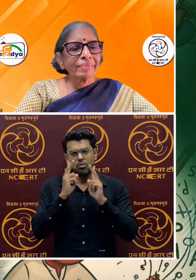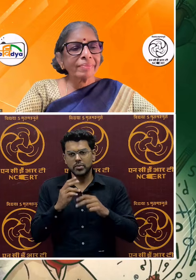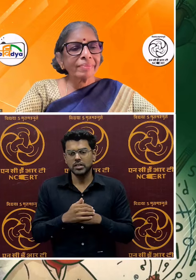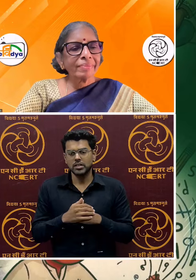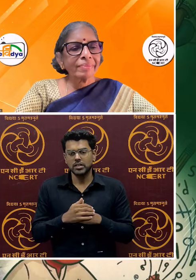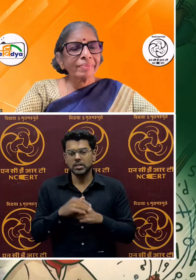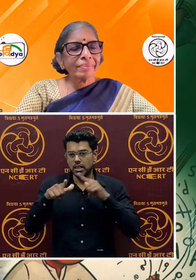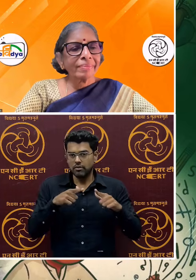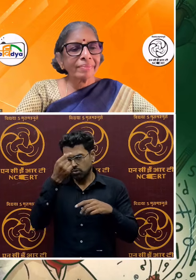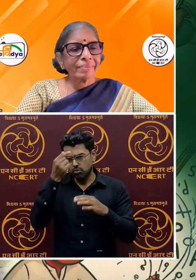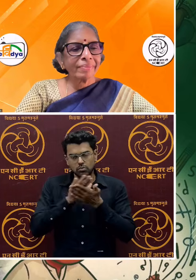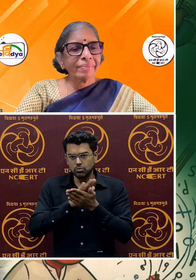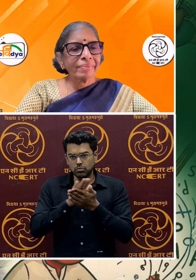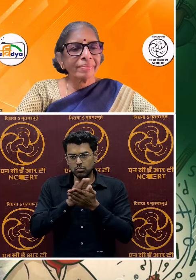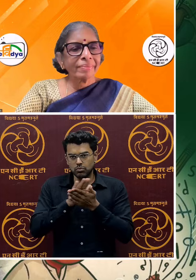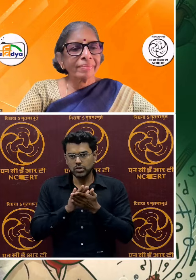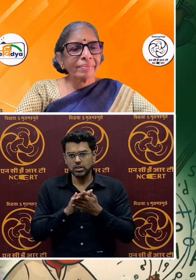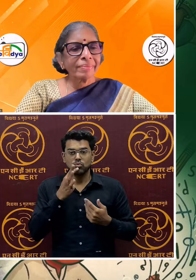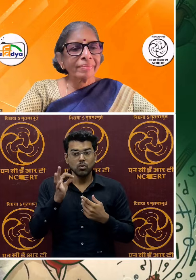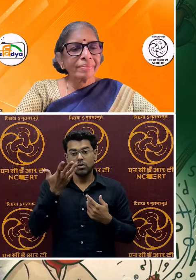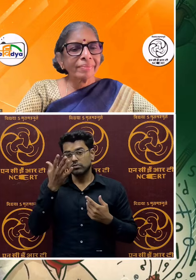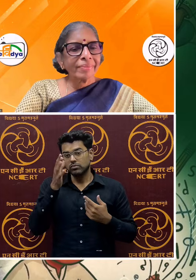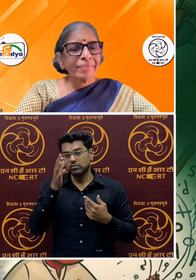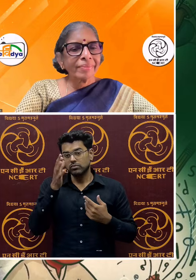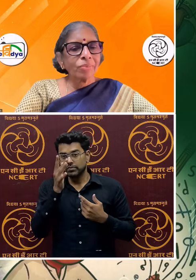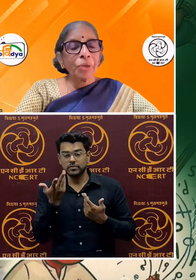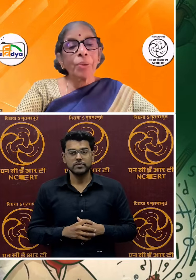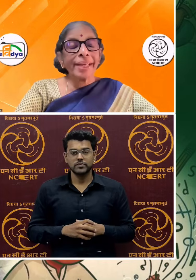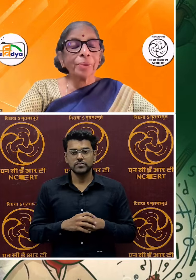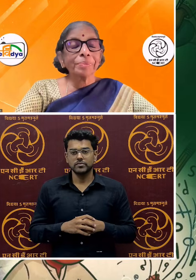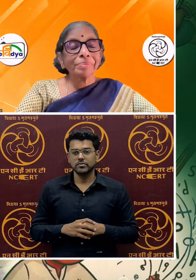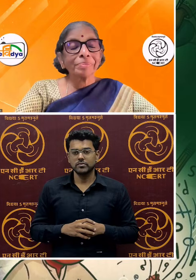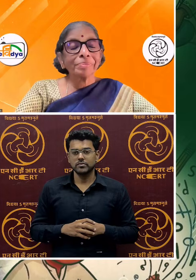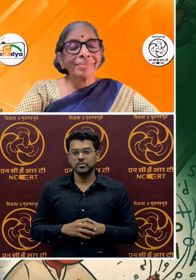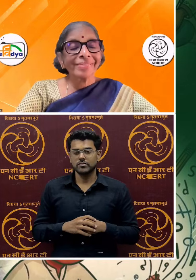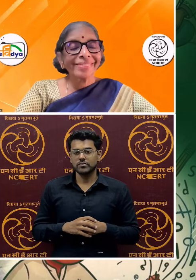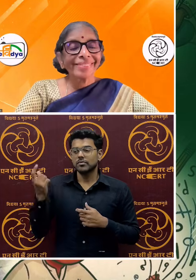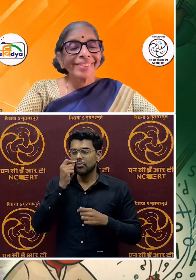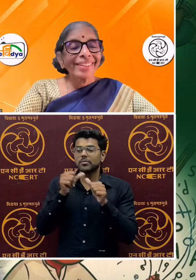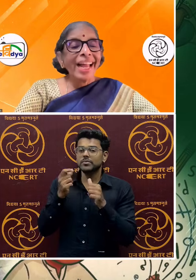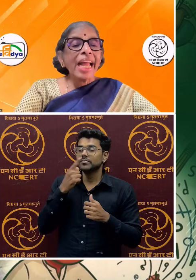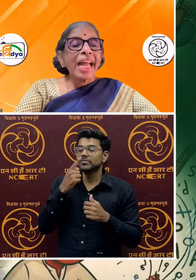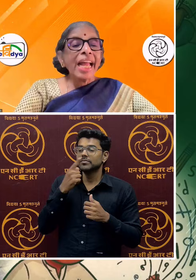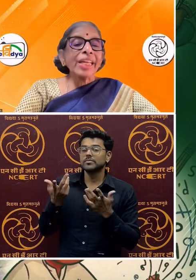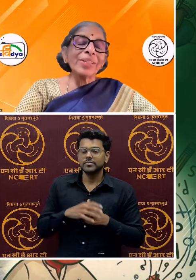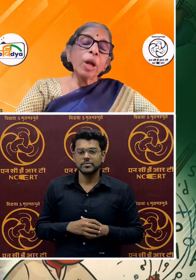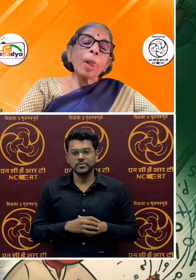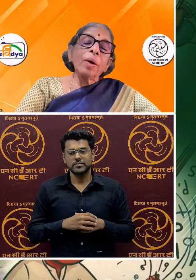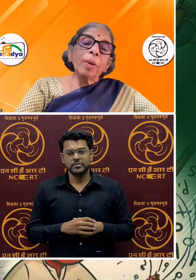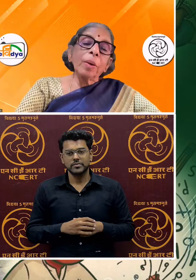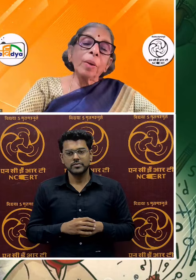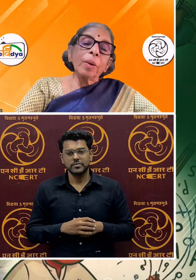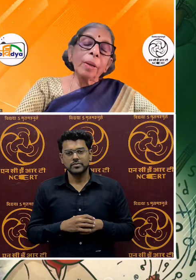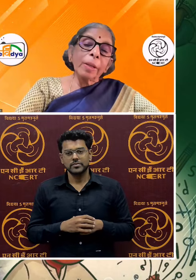no language problem. Myth or a reality? What do you want to say, Arun? So Is they